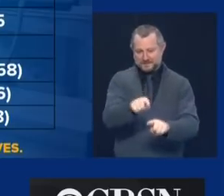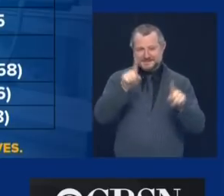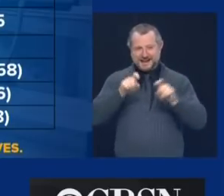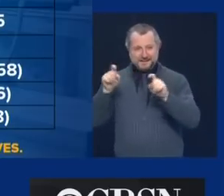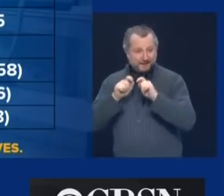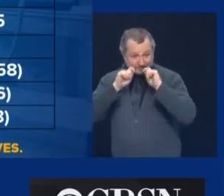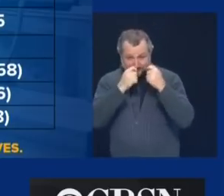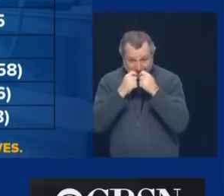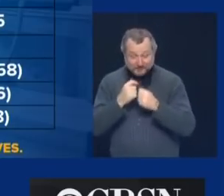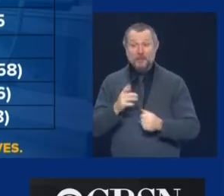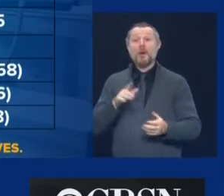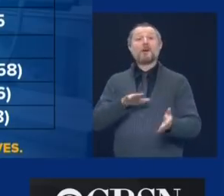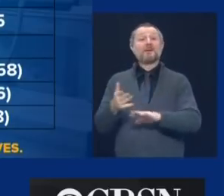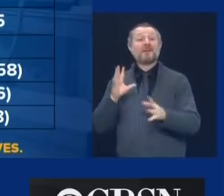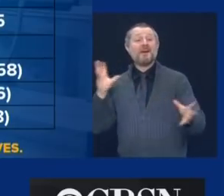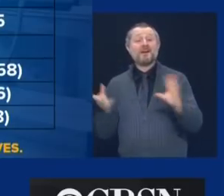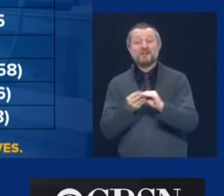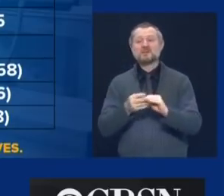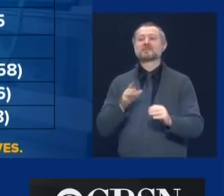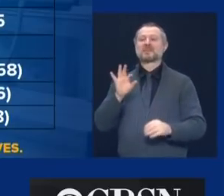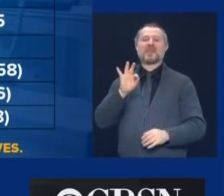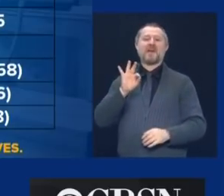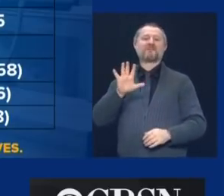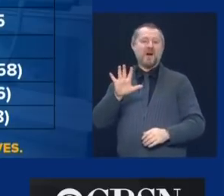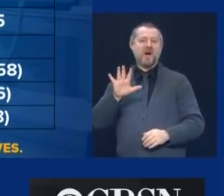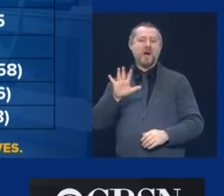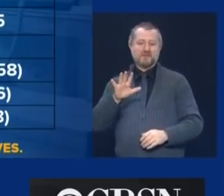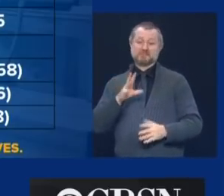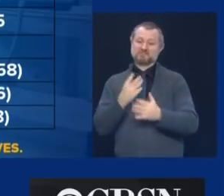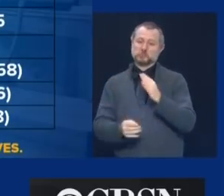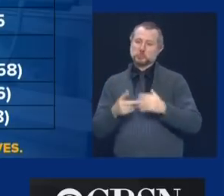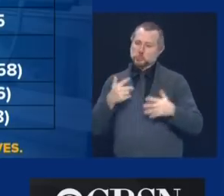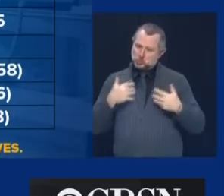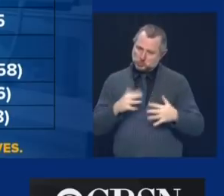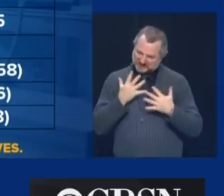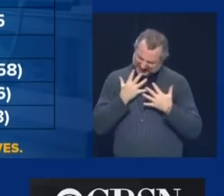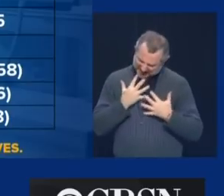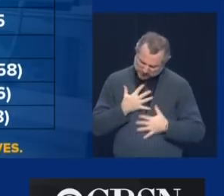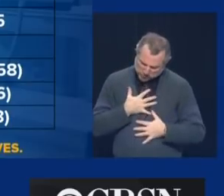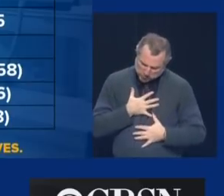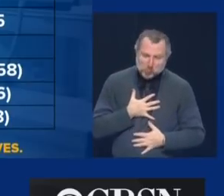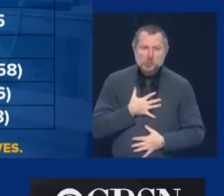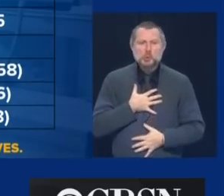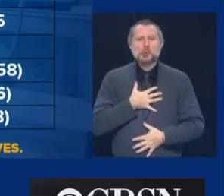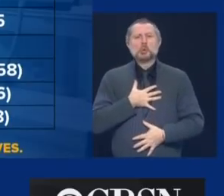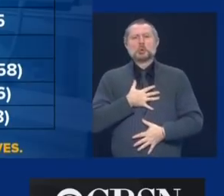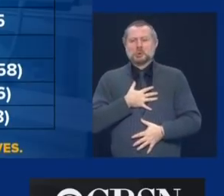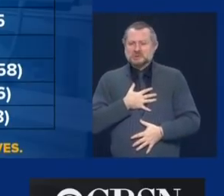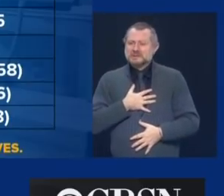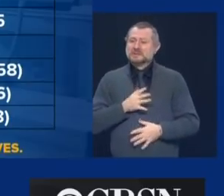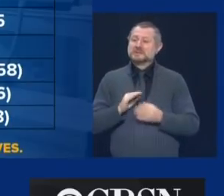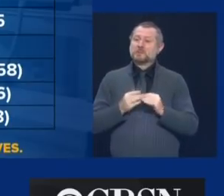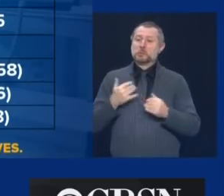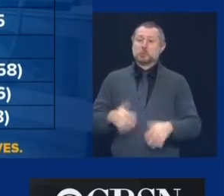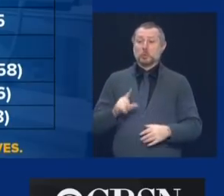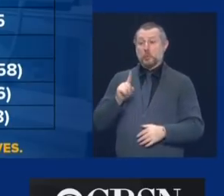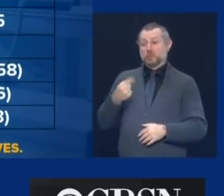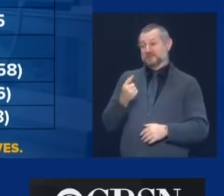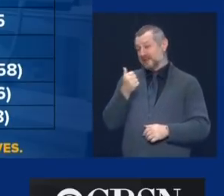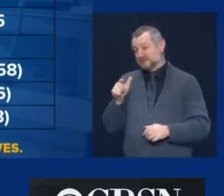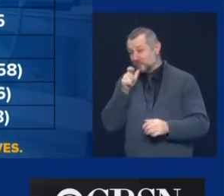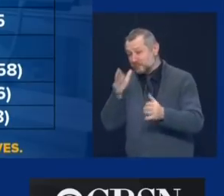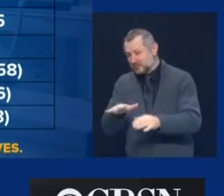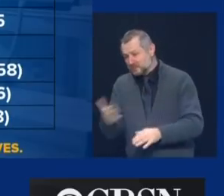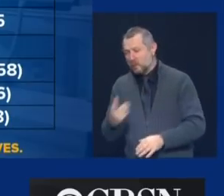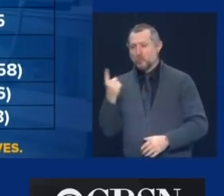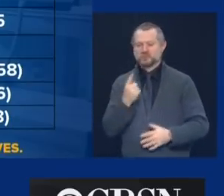95. That is a sad number. The number 1, when it's a death, is a sad number.